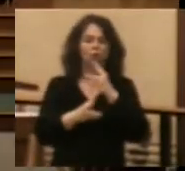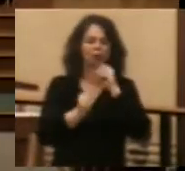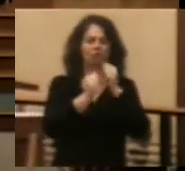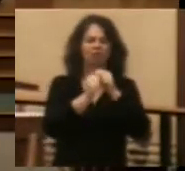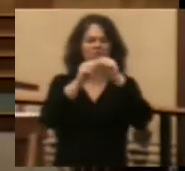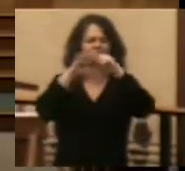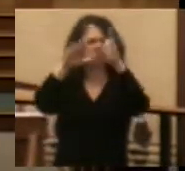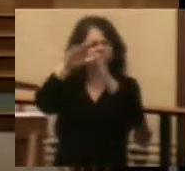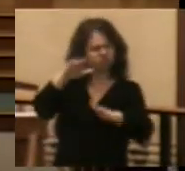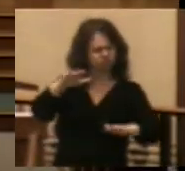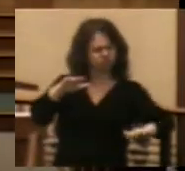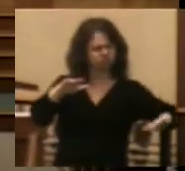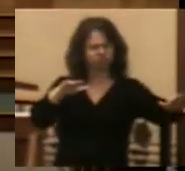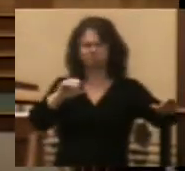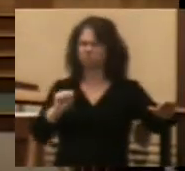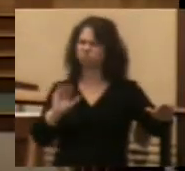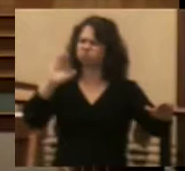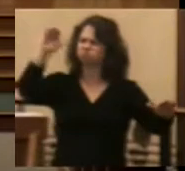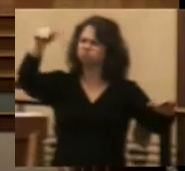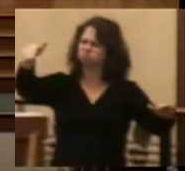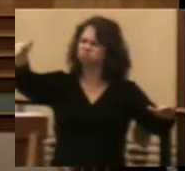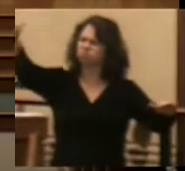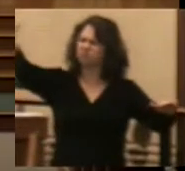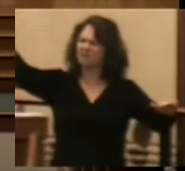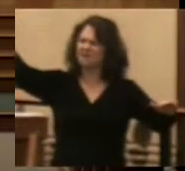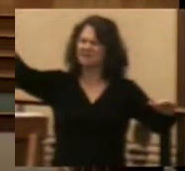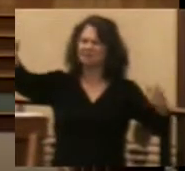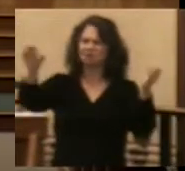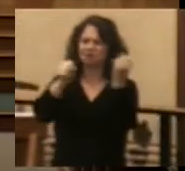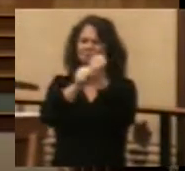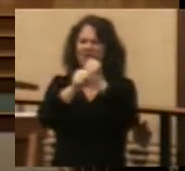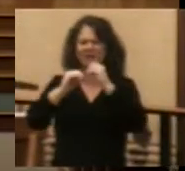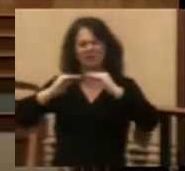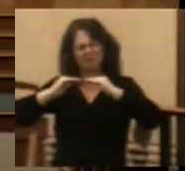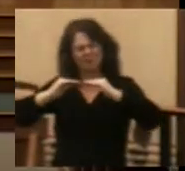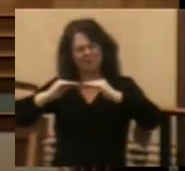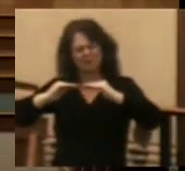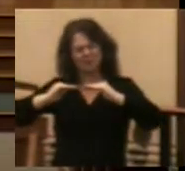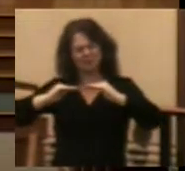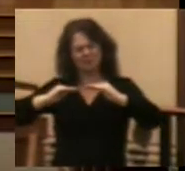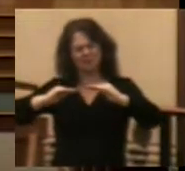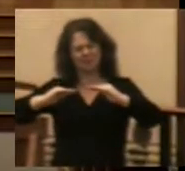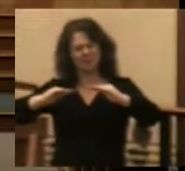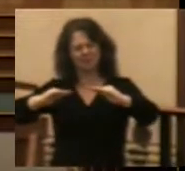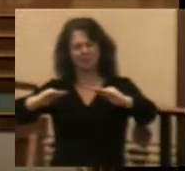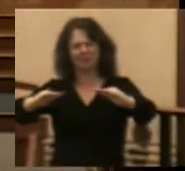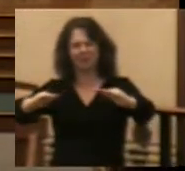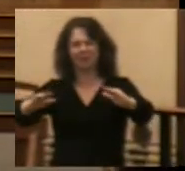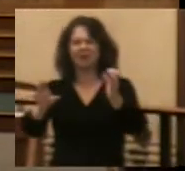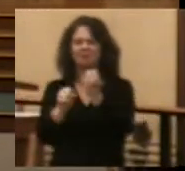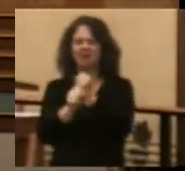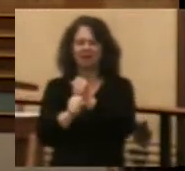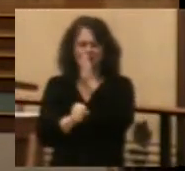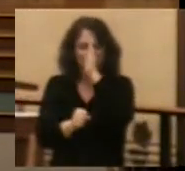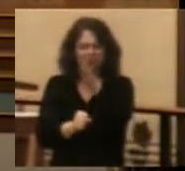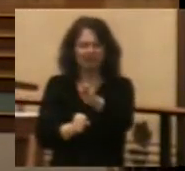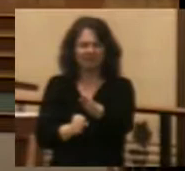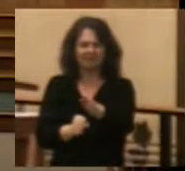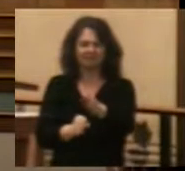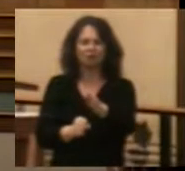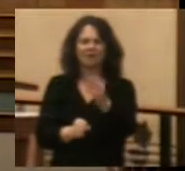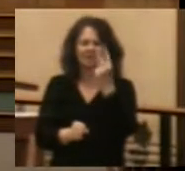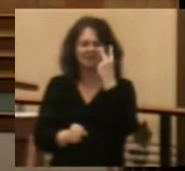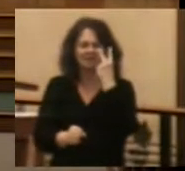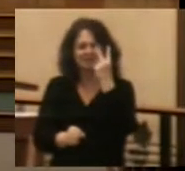lifting up those places that are low to make a straight and level ground and a straight way to see that our